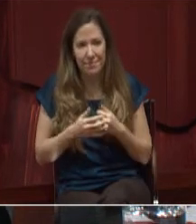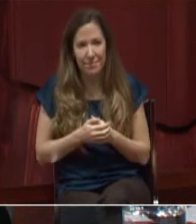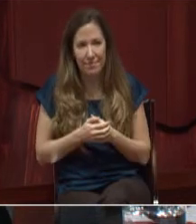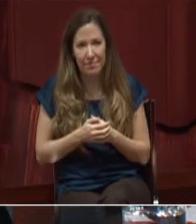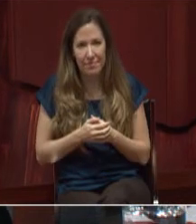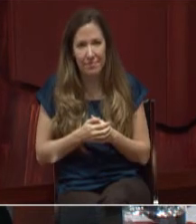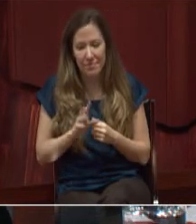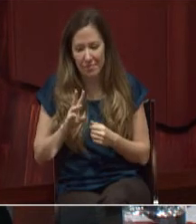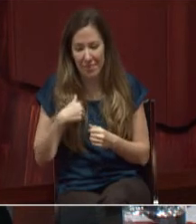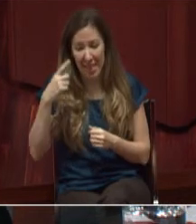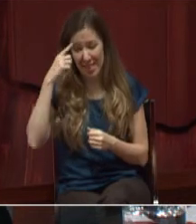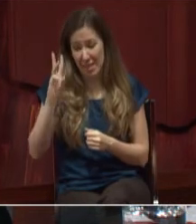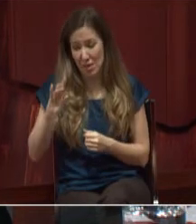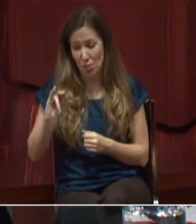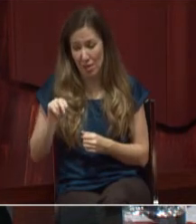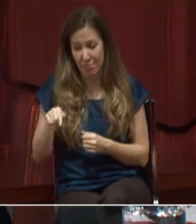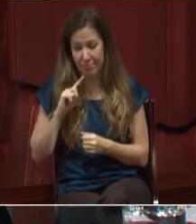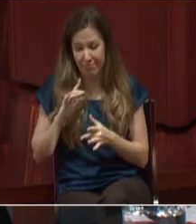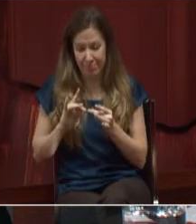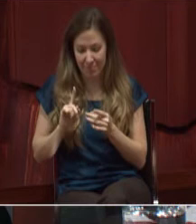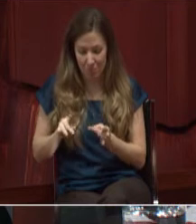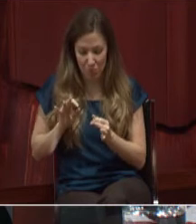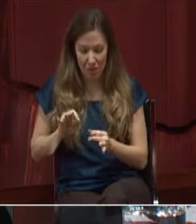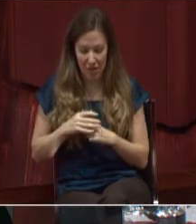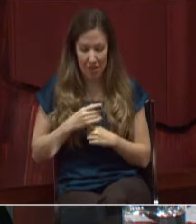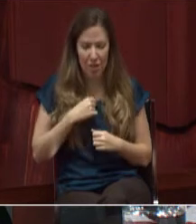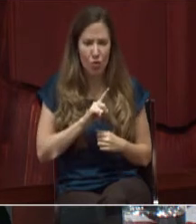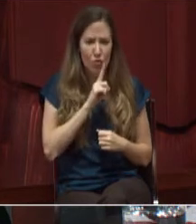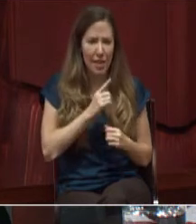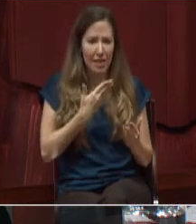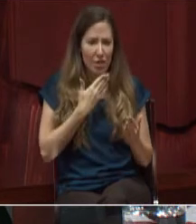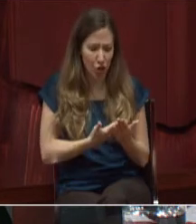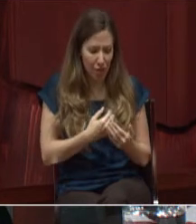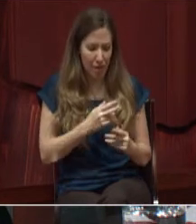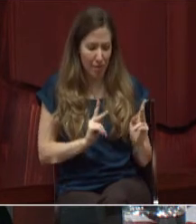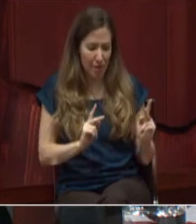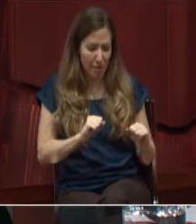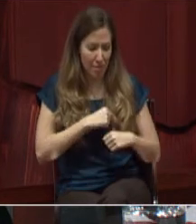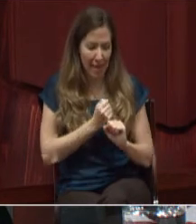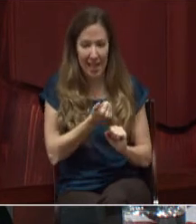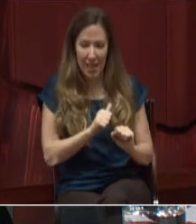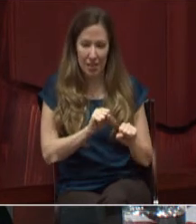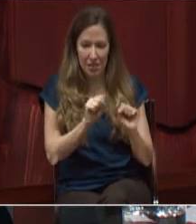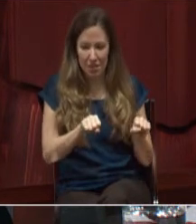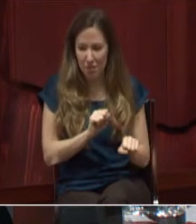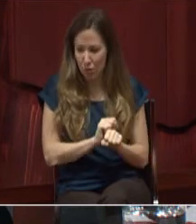Wynn put it perfectly, that really good people can make any system work,